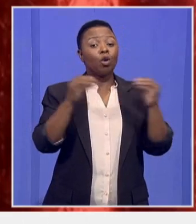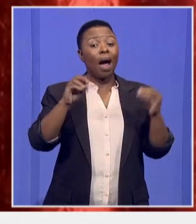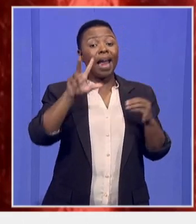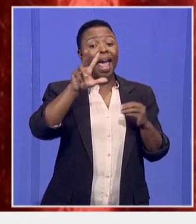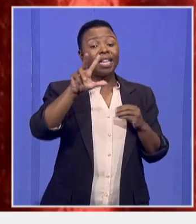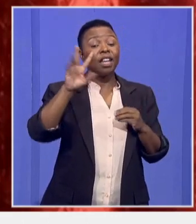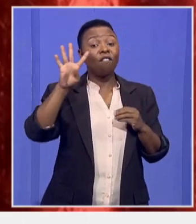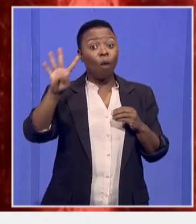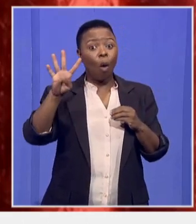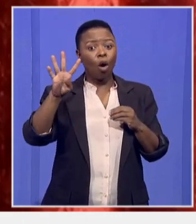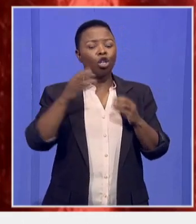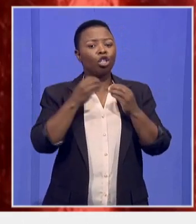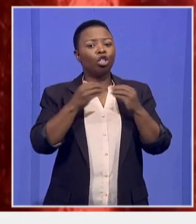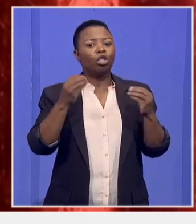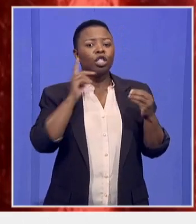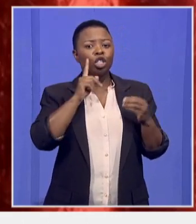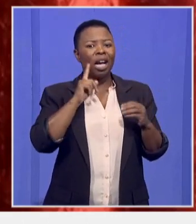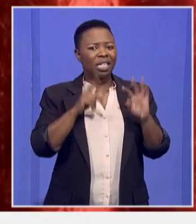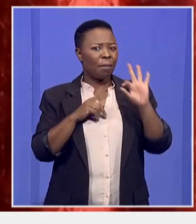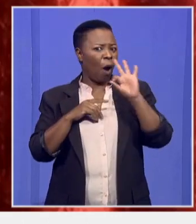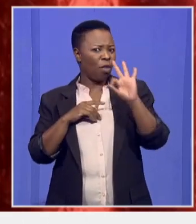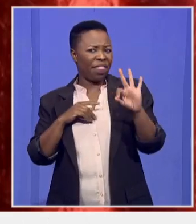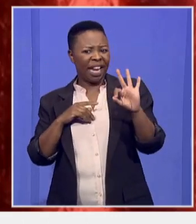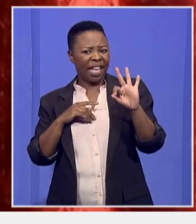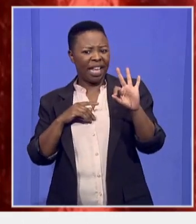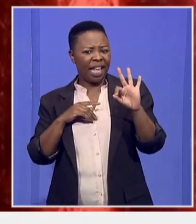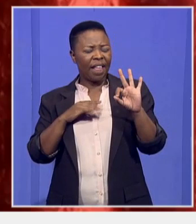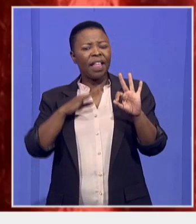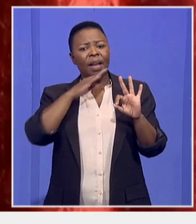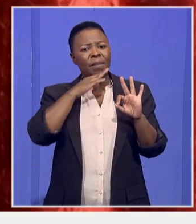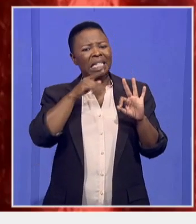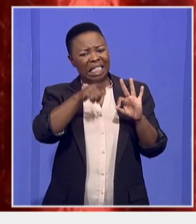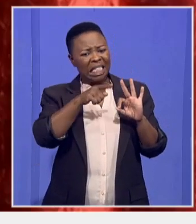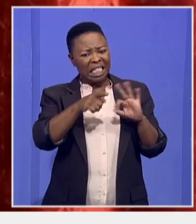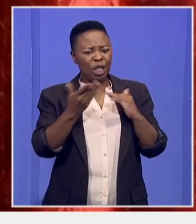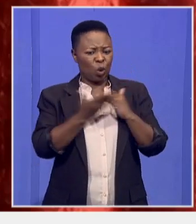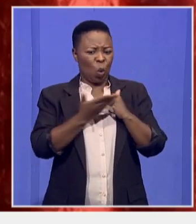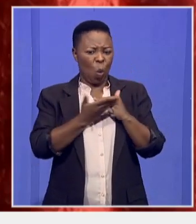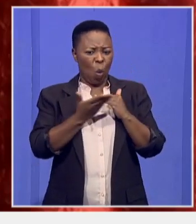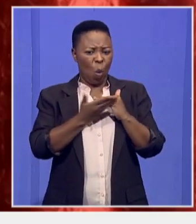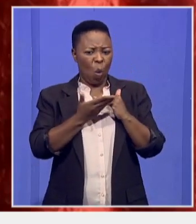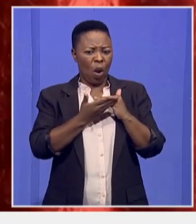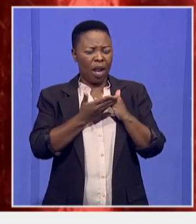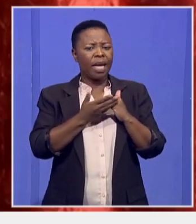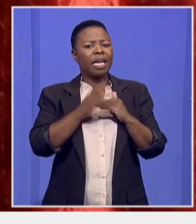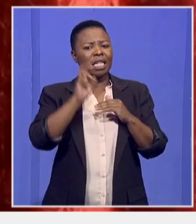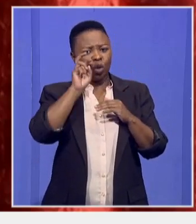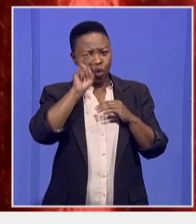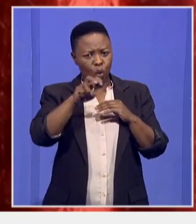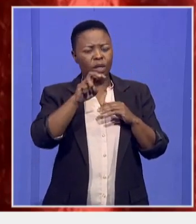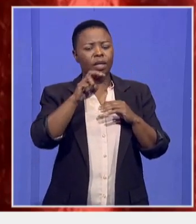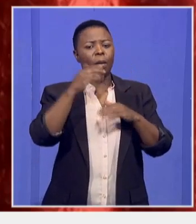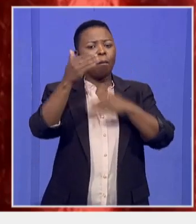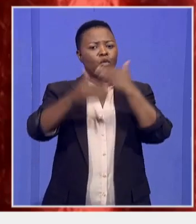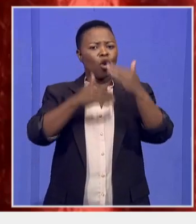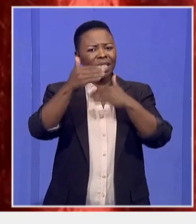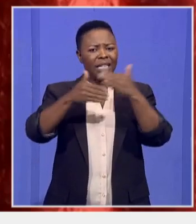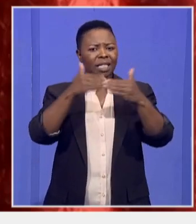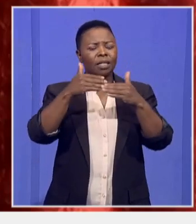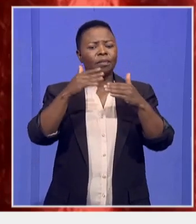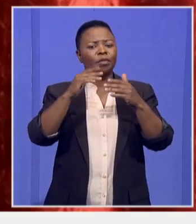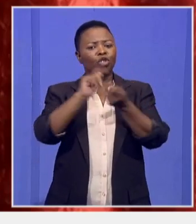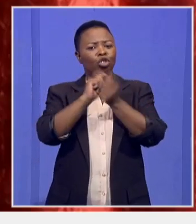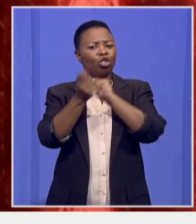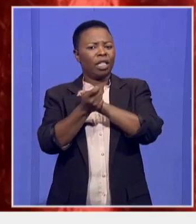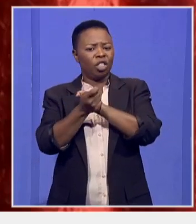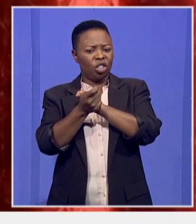teachers. It therefore tells you that this is just but one of the schools that needs to be part of the rationalization process, because when